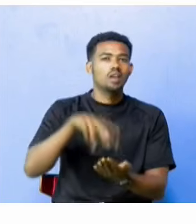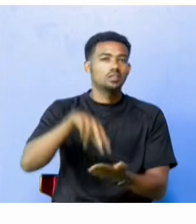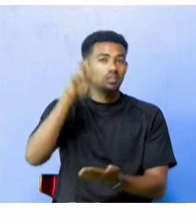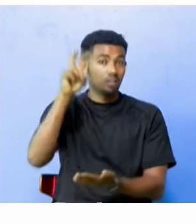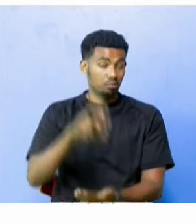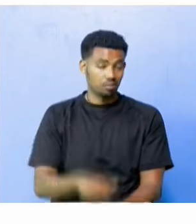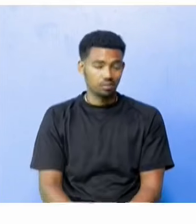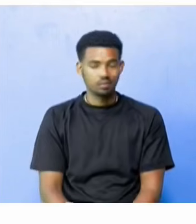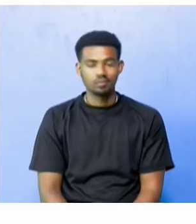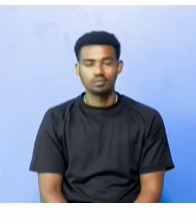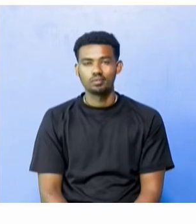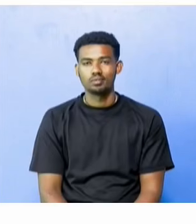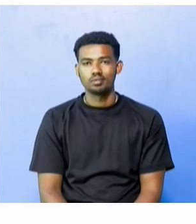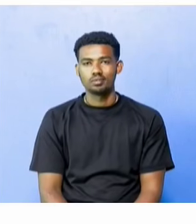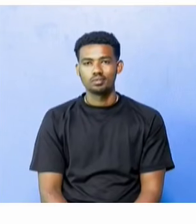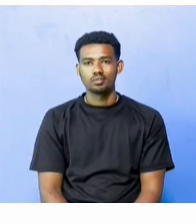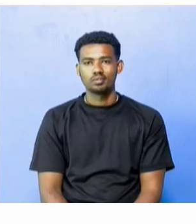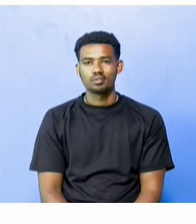Aster